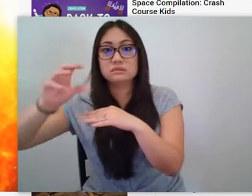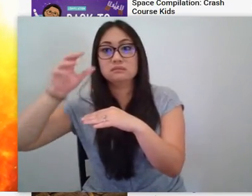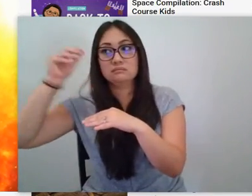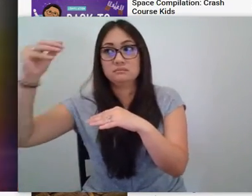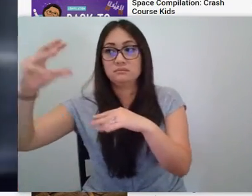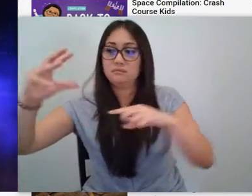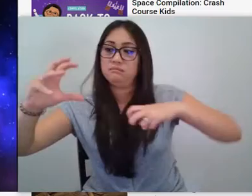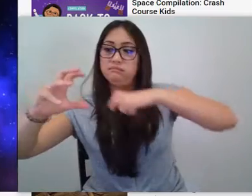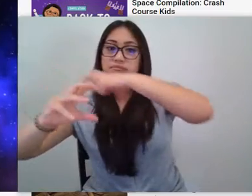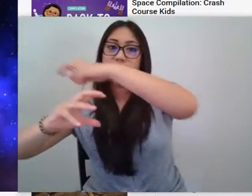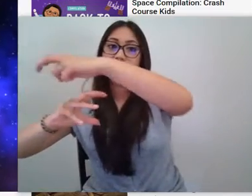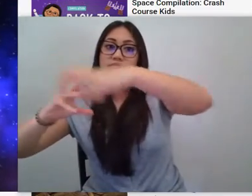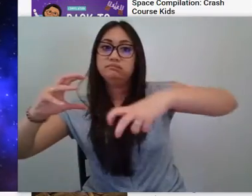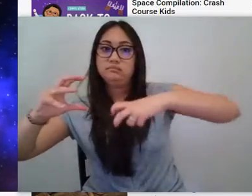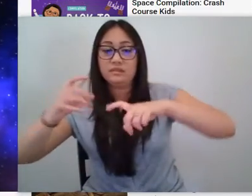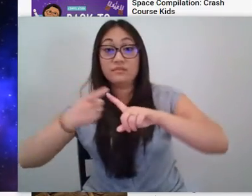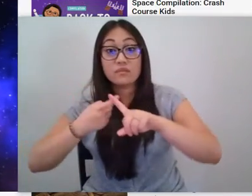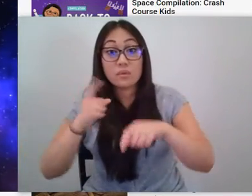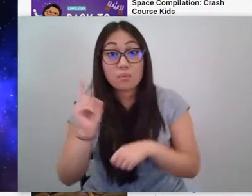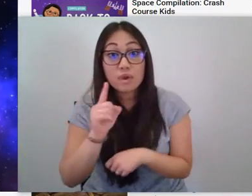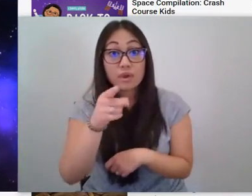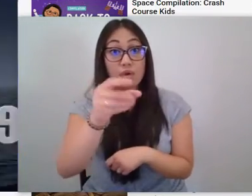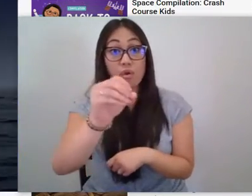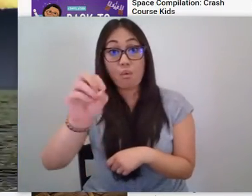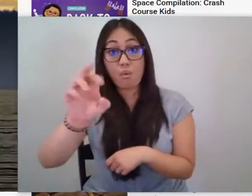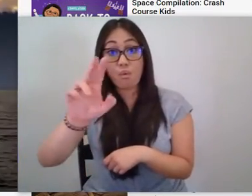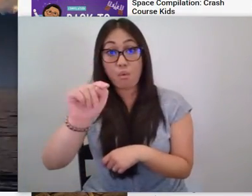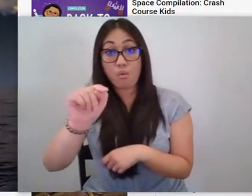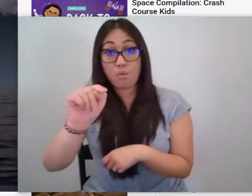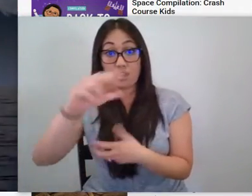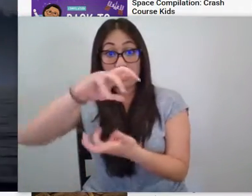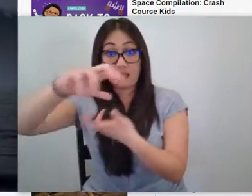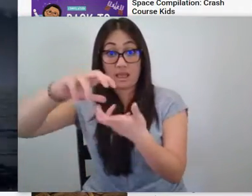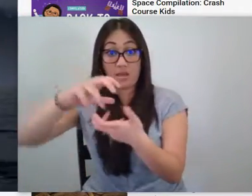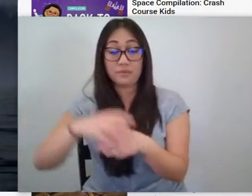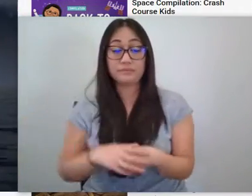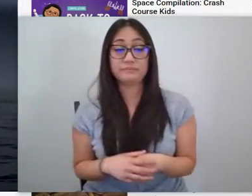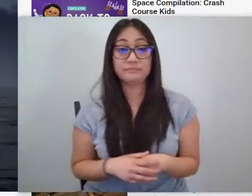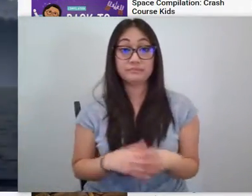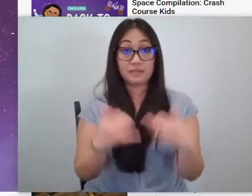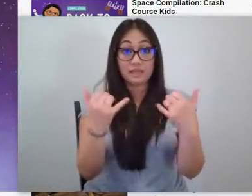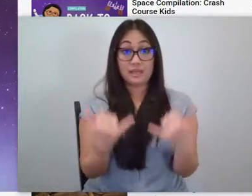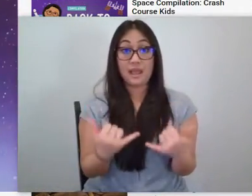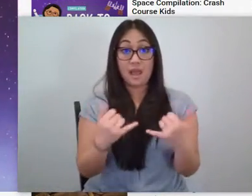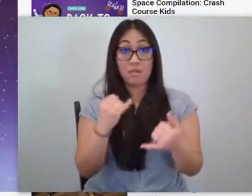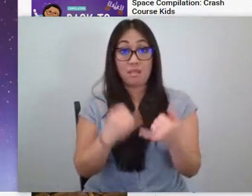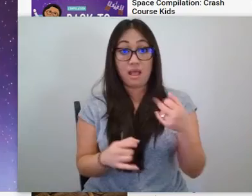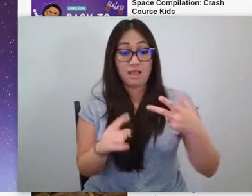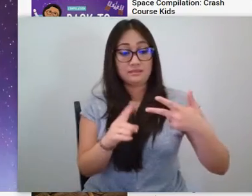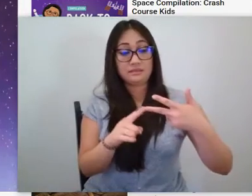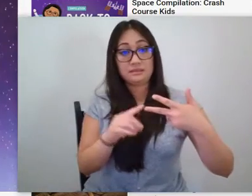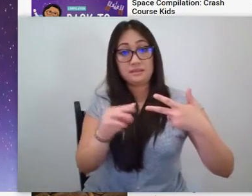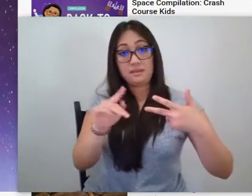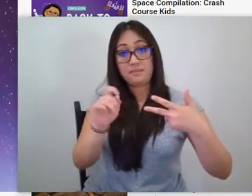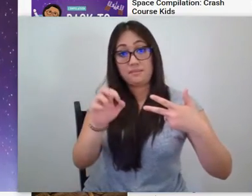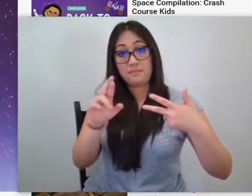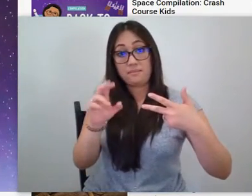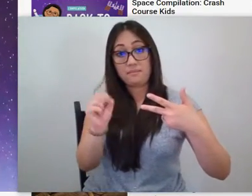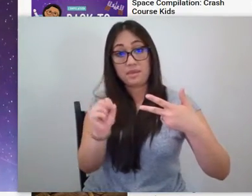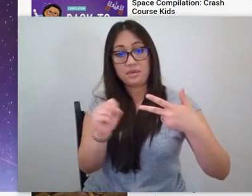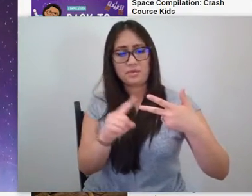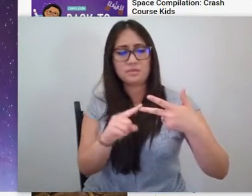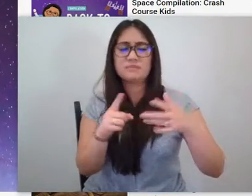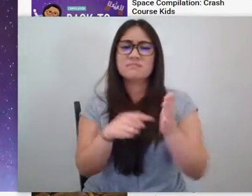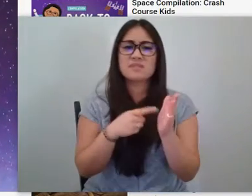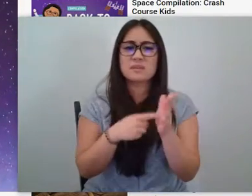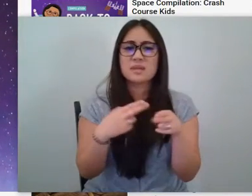These originate from the Oort cloud. Now, let's discuss meteors. These rocks are sometimes called falling